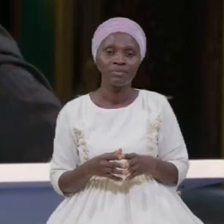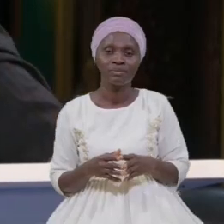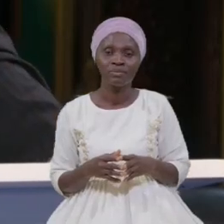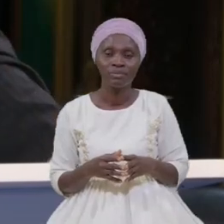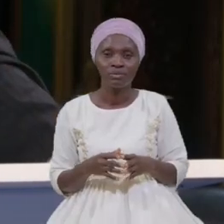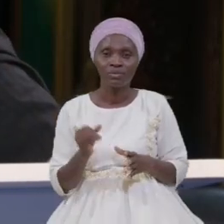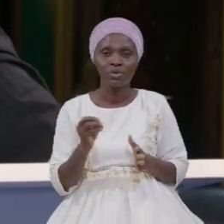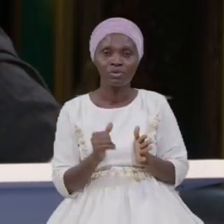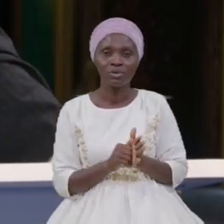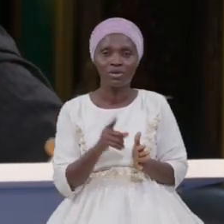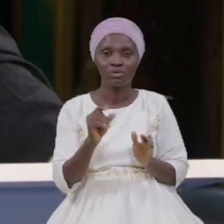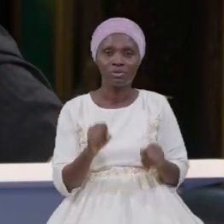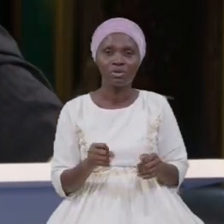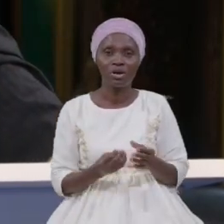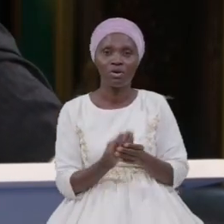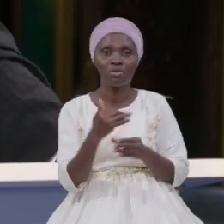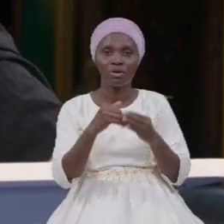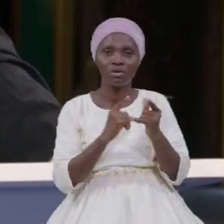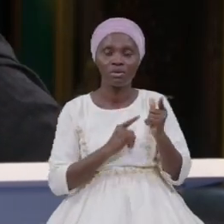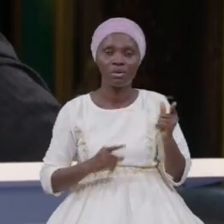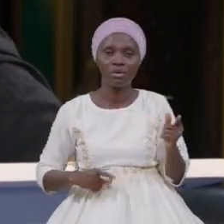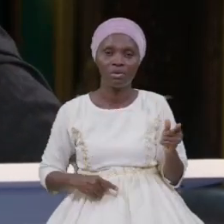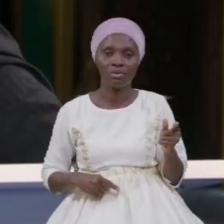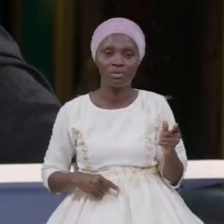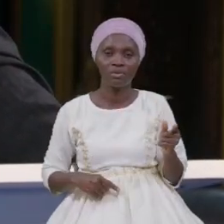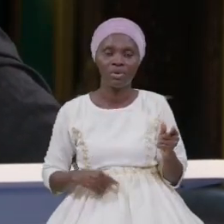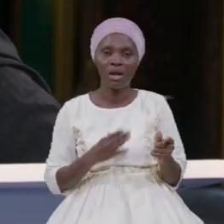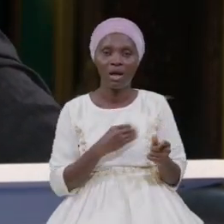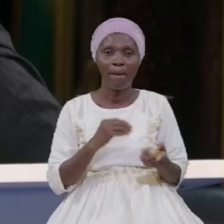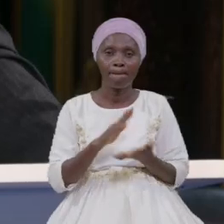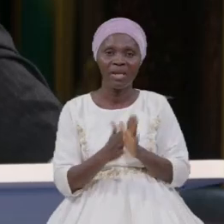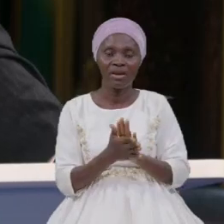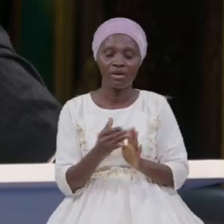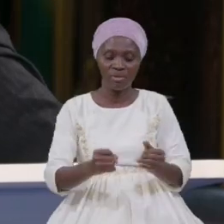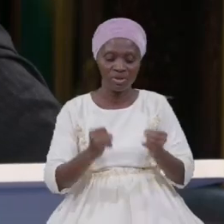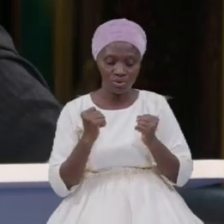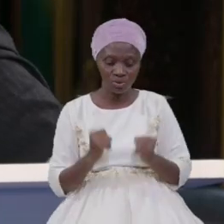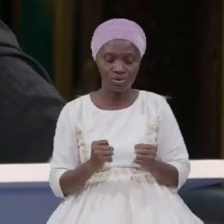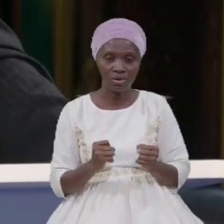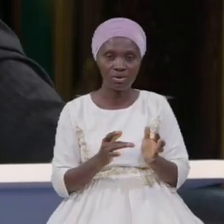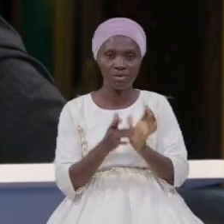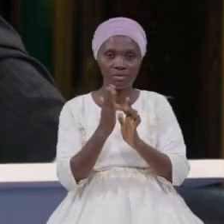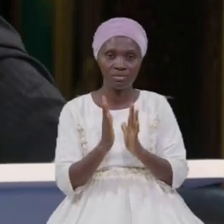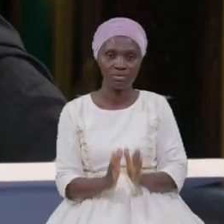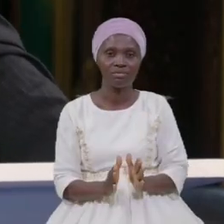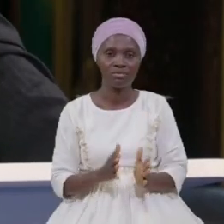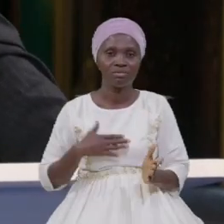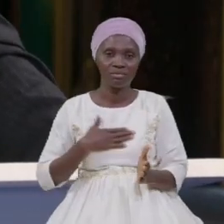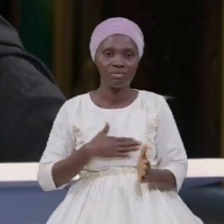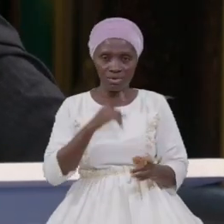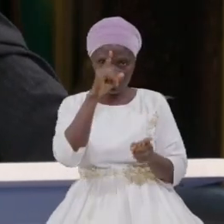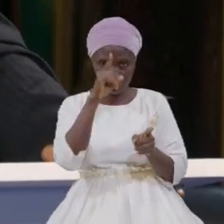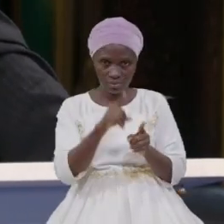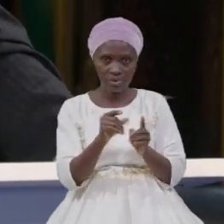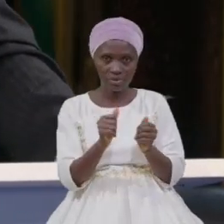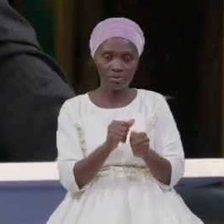Lord and become a standing steadfast believer. Cooperate with them and do